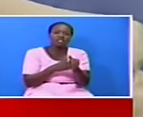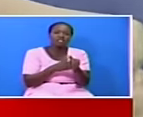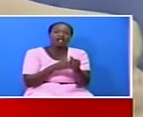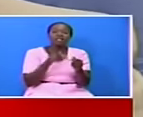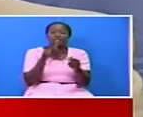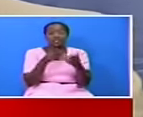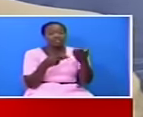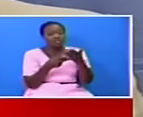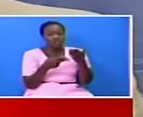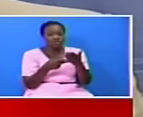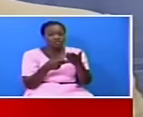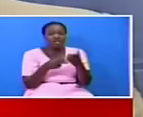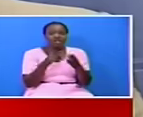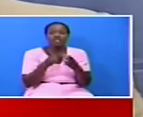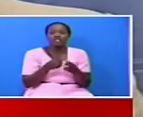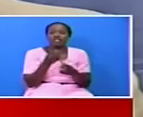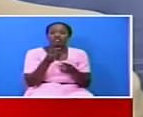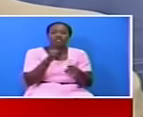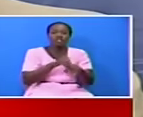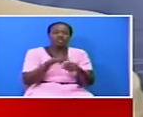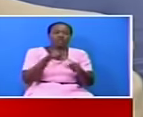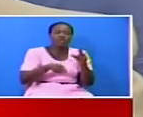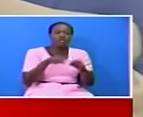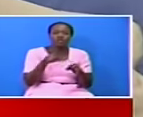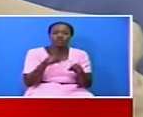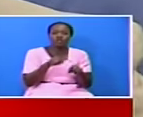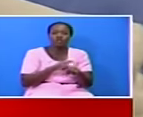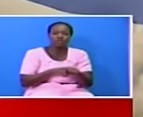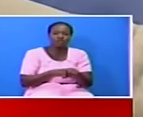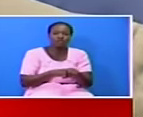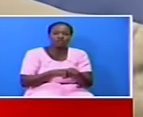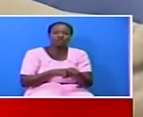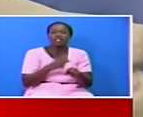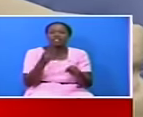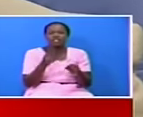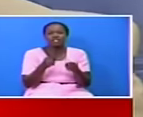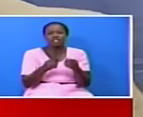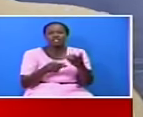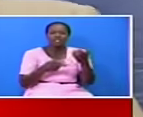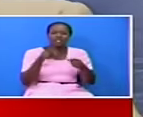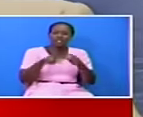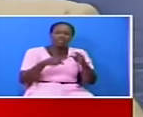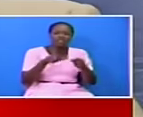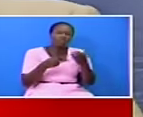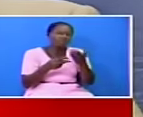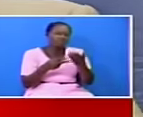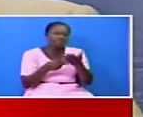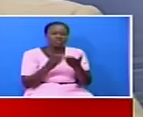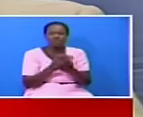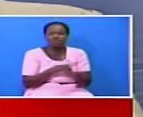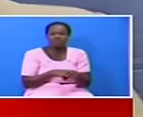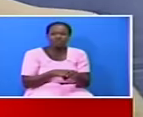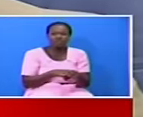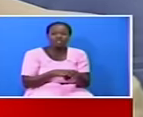technology in the management of our 2017 election, a general election. You do realise that this technology sometimes is just used periodically for a certain period of